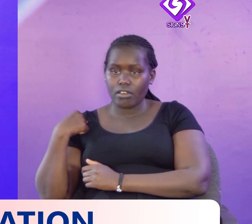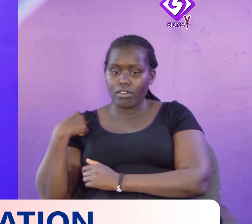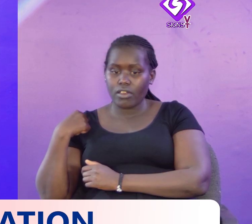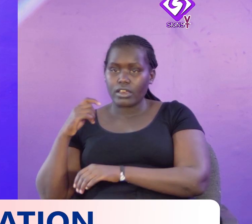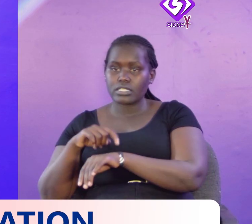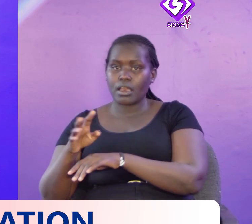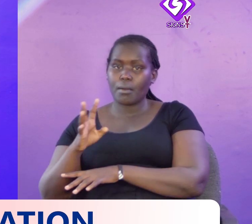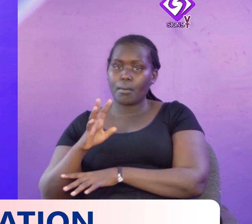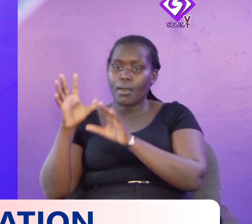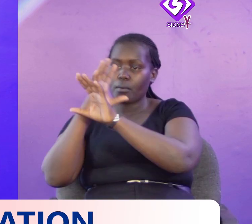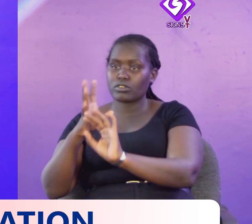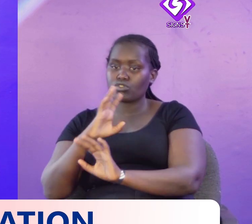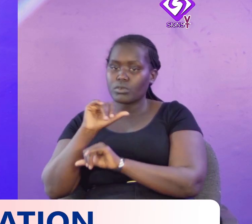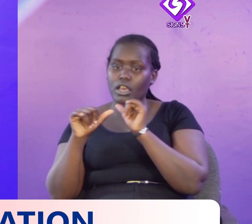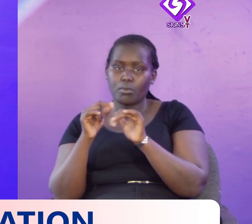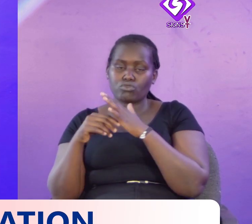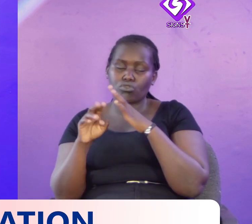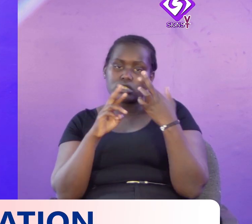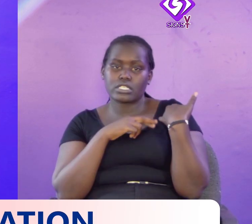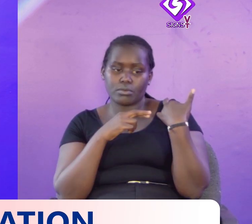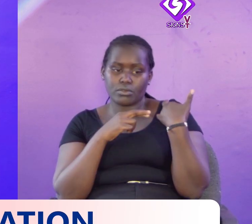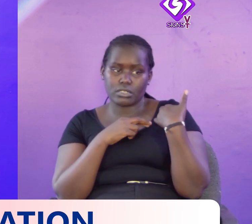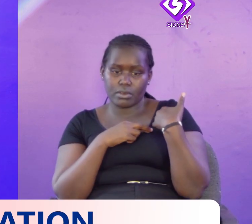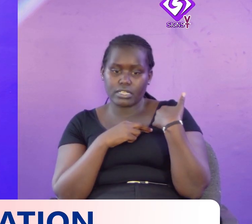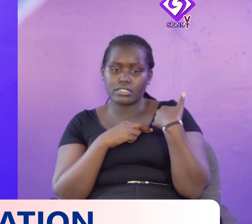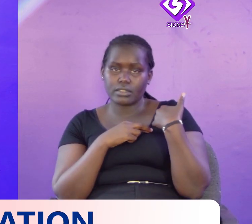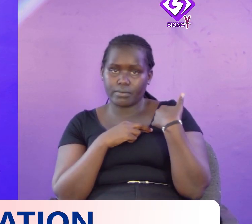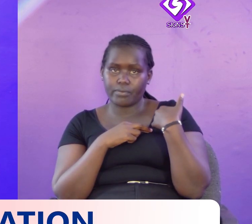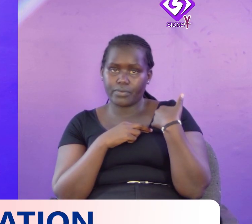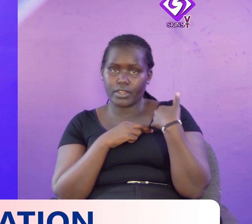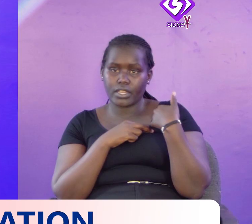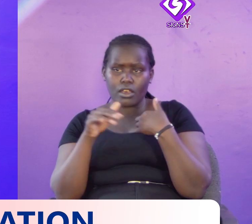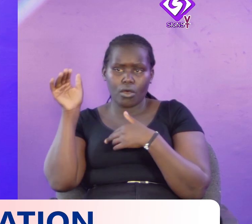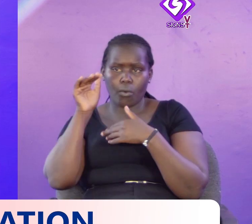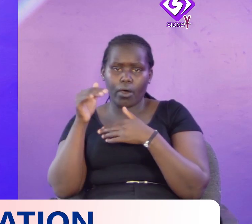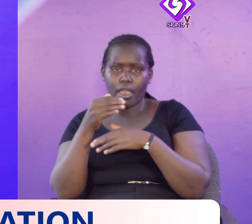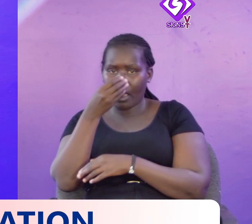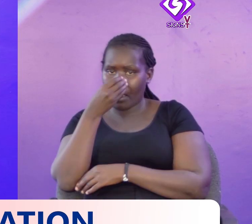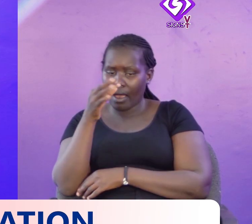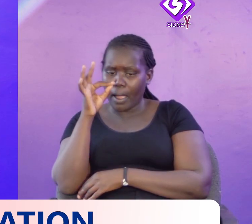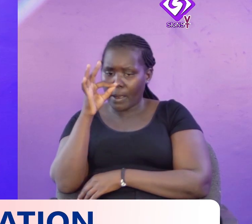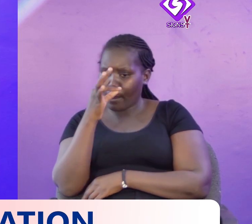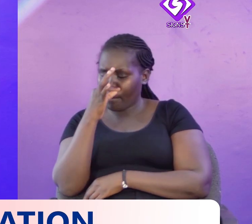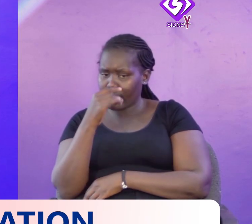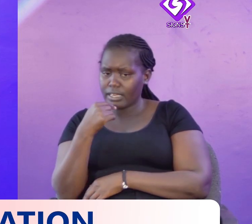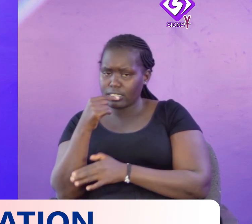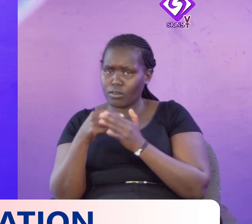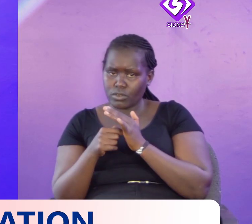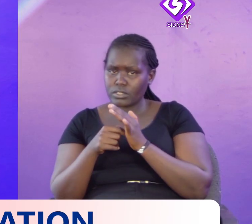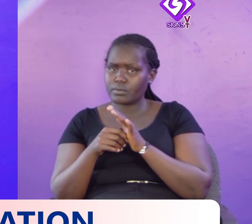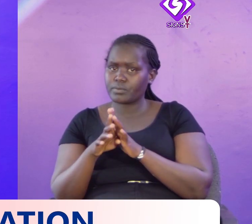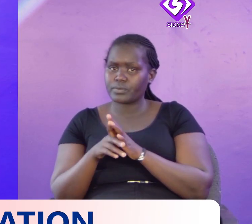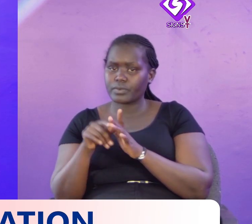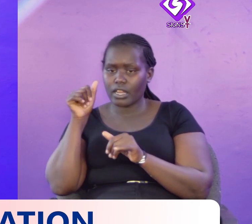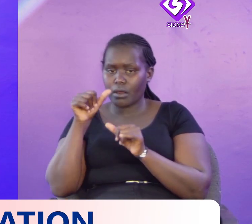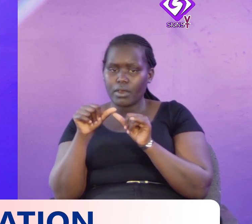about responsibility, do leaders, did we hear Mwai Kibaki reminding Mwiraria and his team